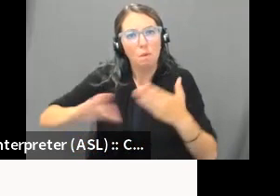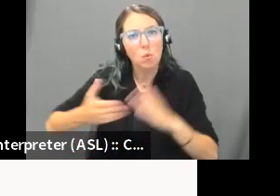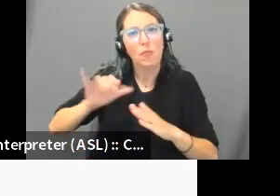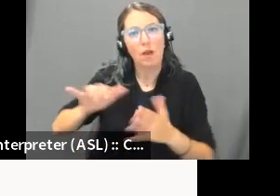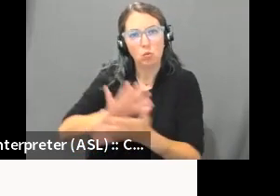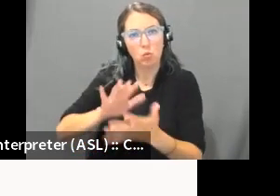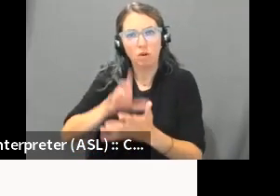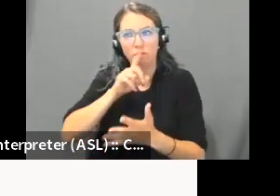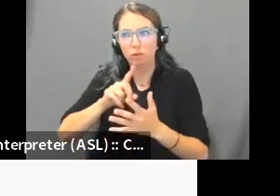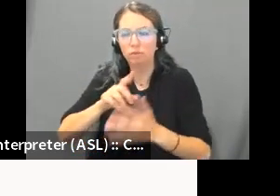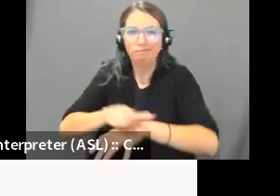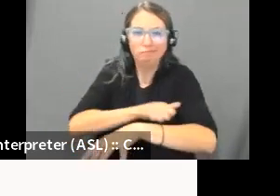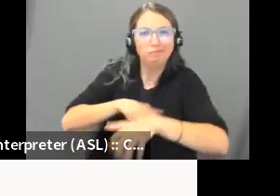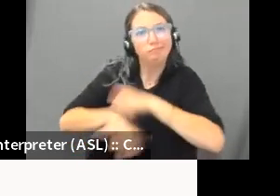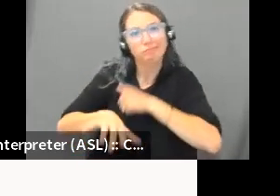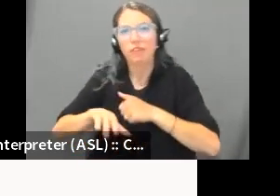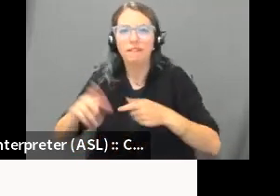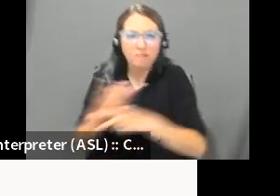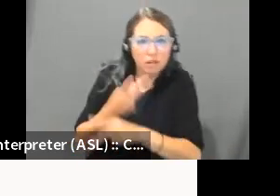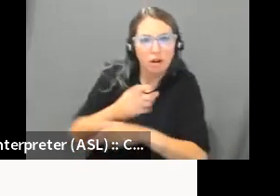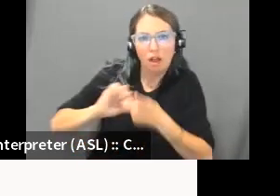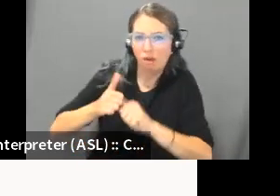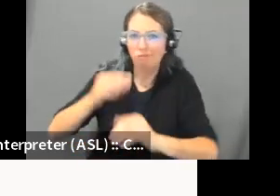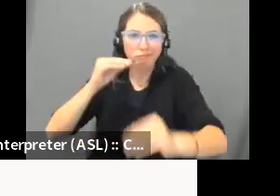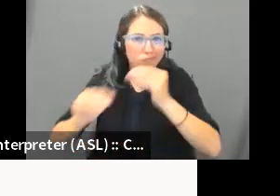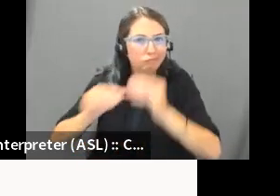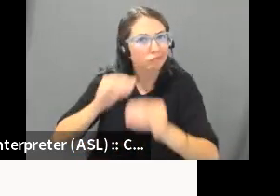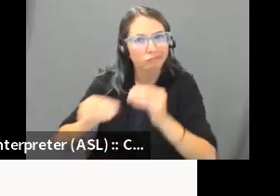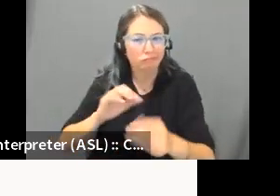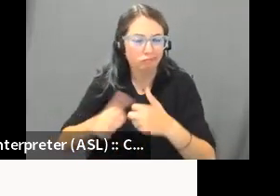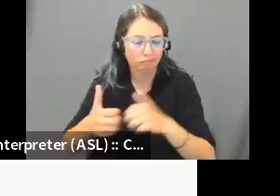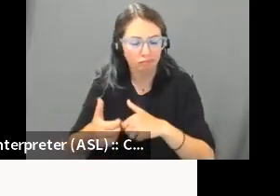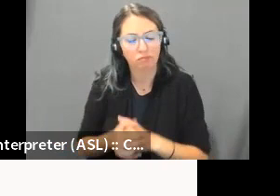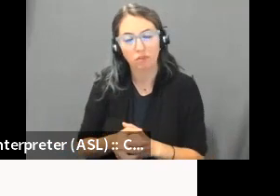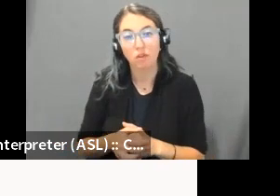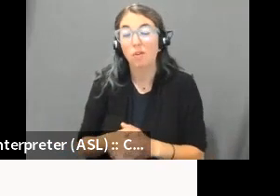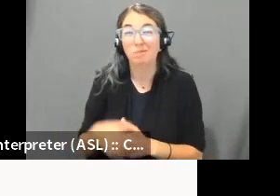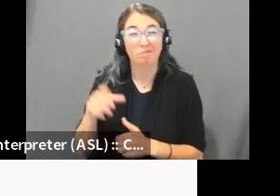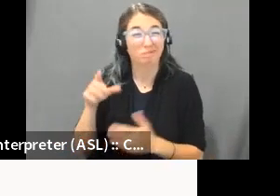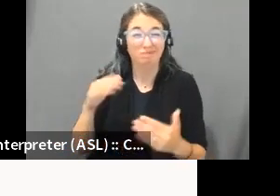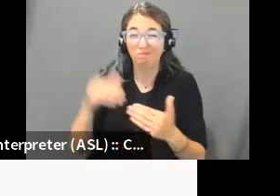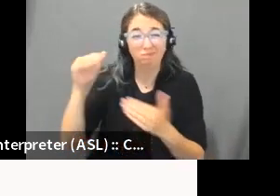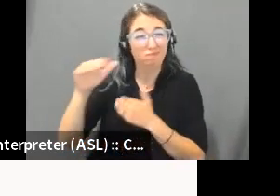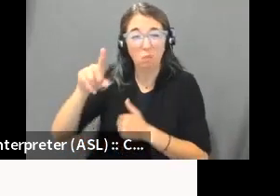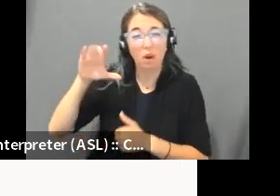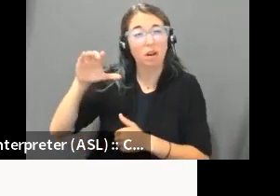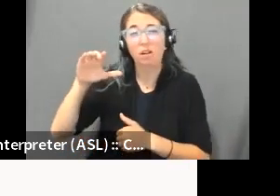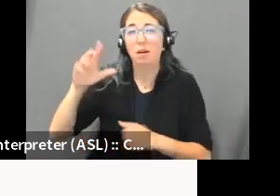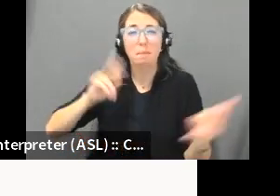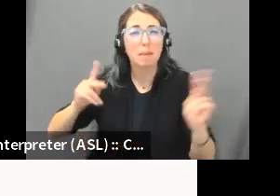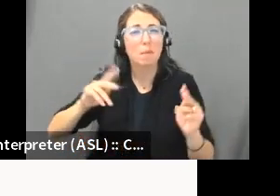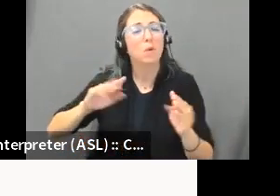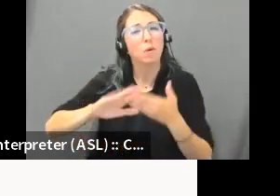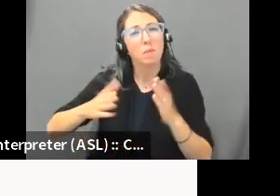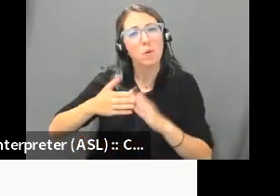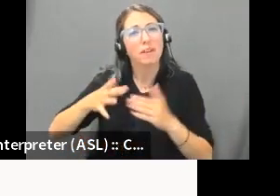tool, each spatial and health disparity, there are hundreds of community leaders that have been working to push the needle forward and make